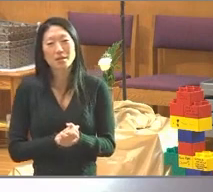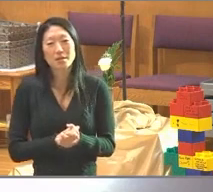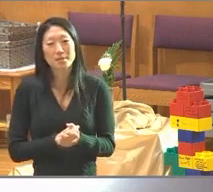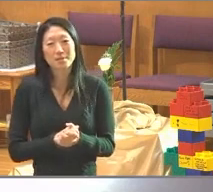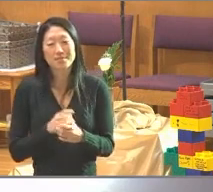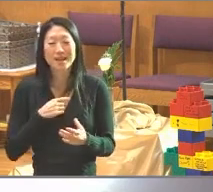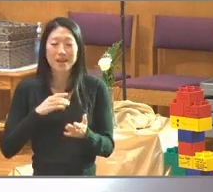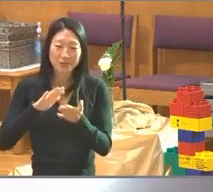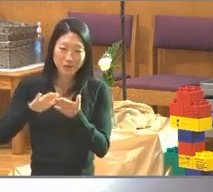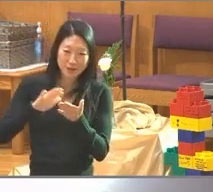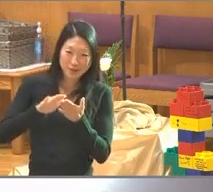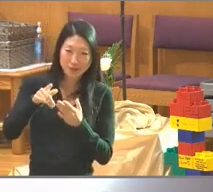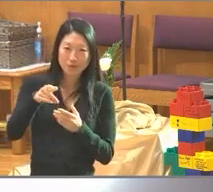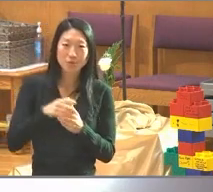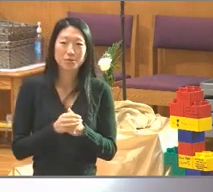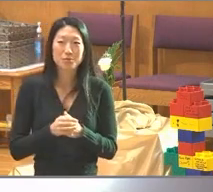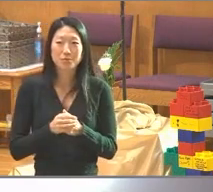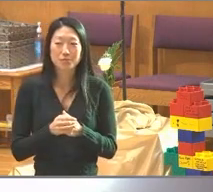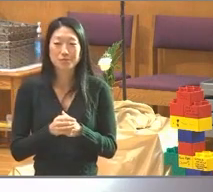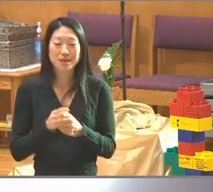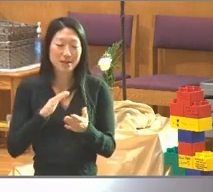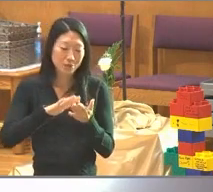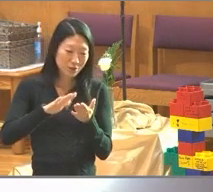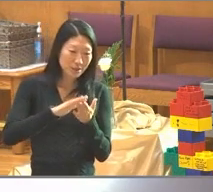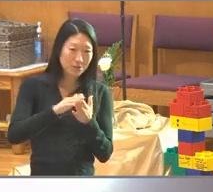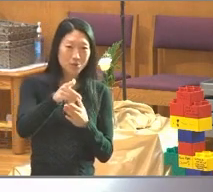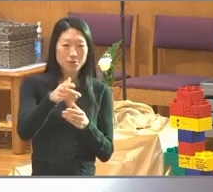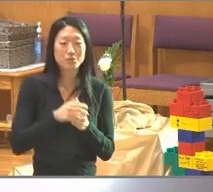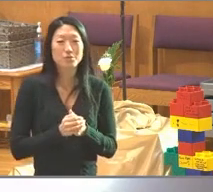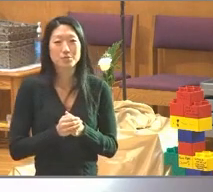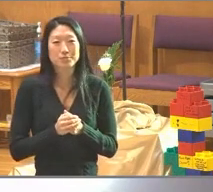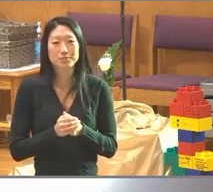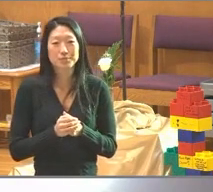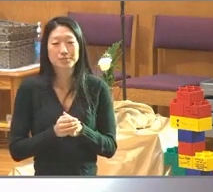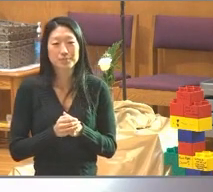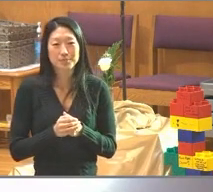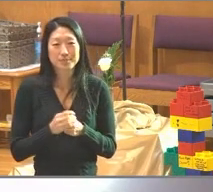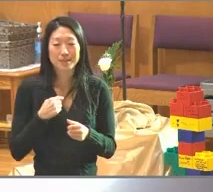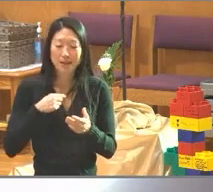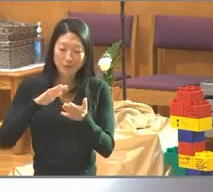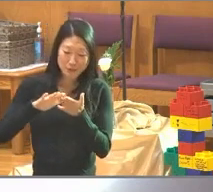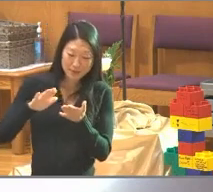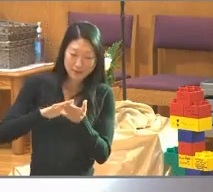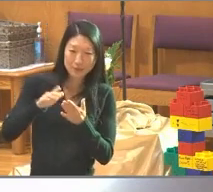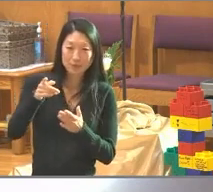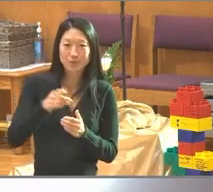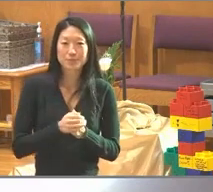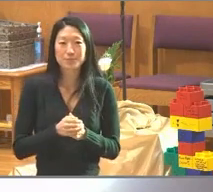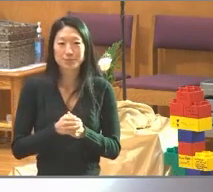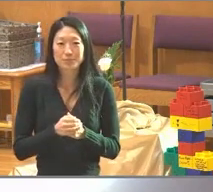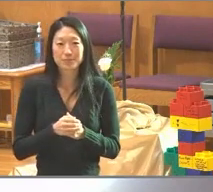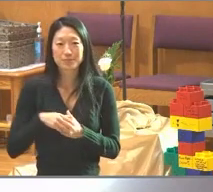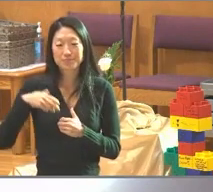I forgive you. I forgive you. I forgive you.